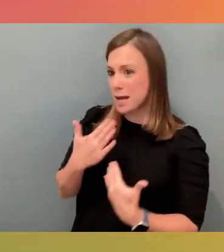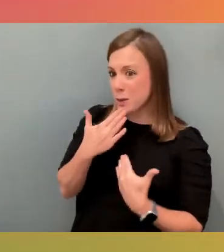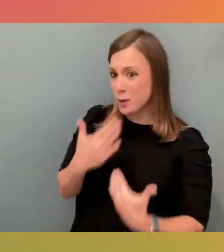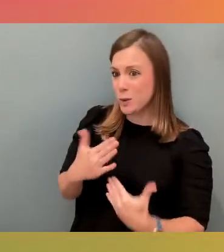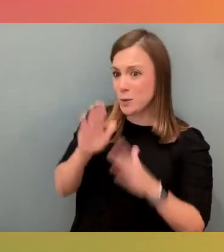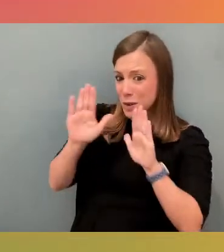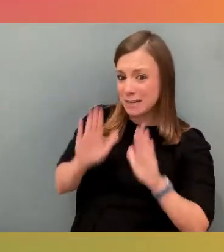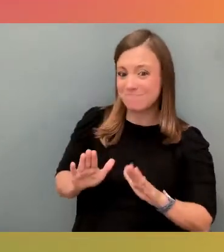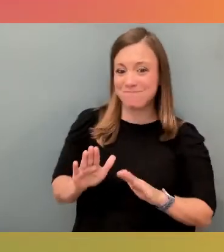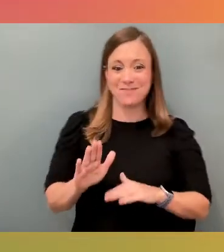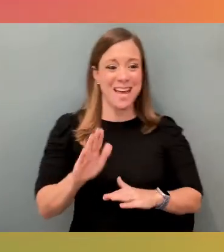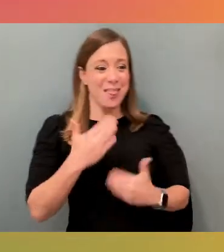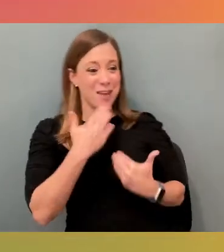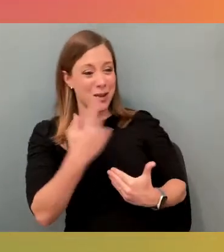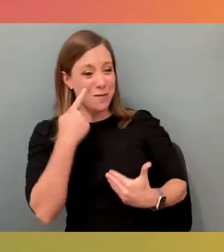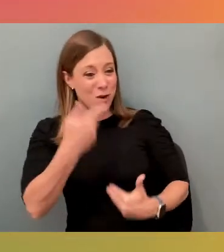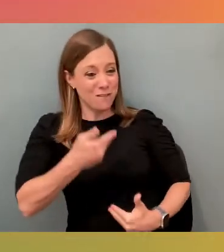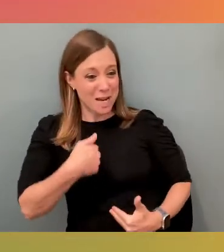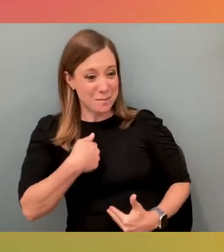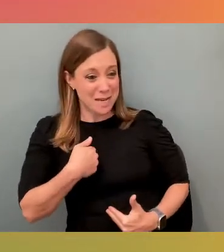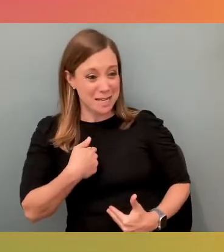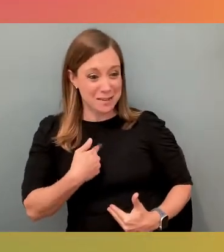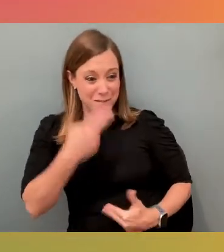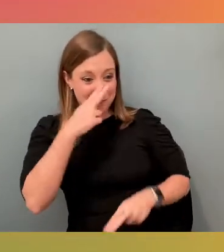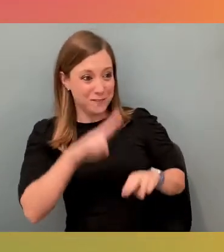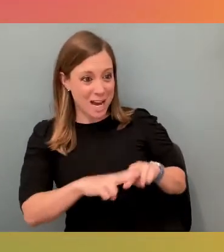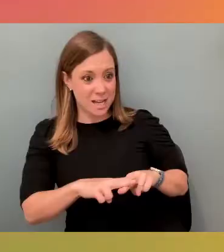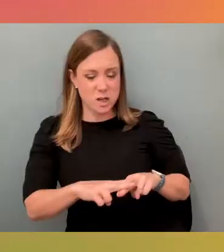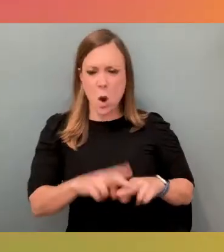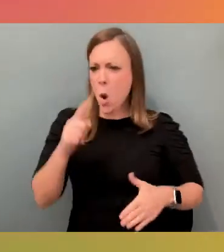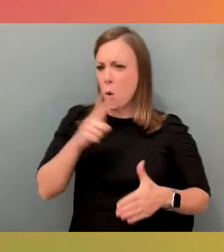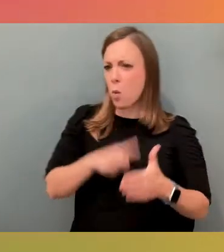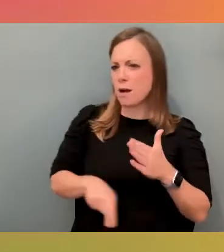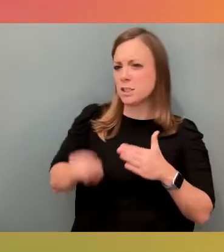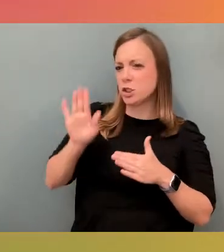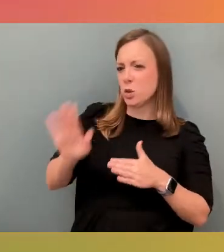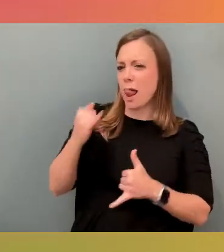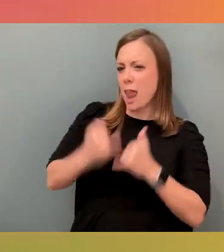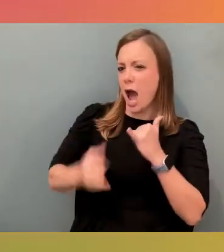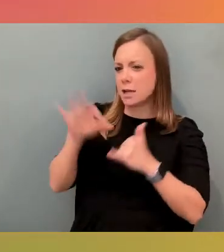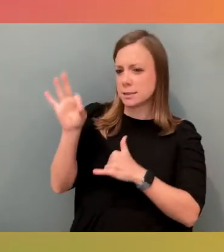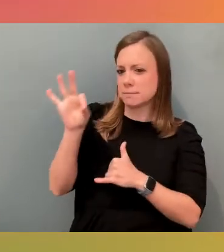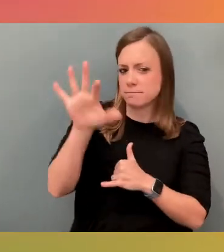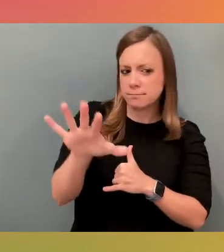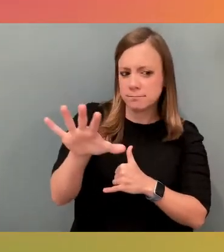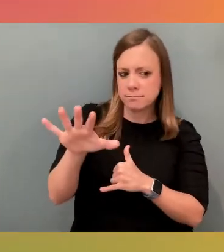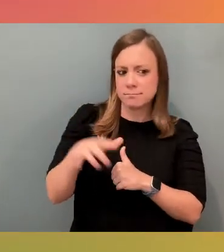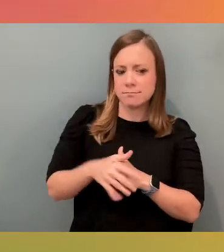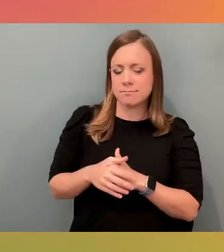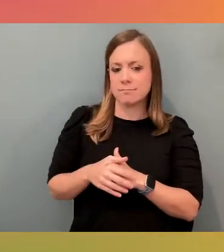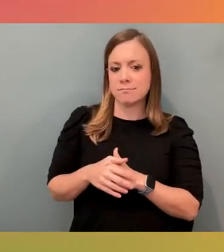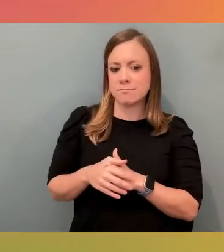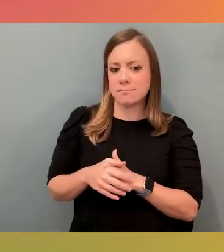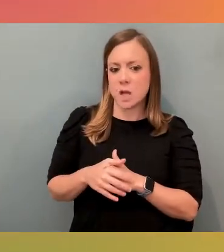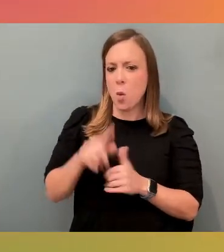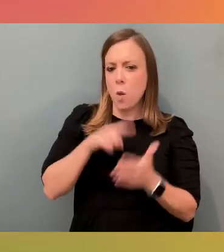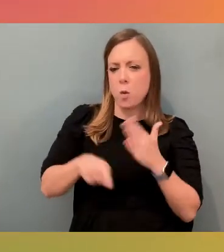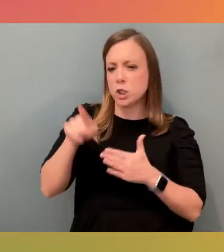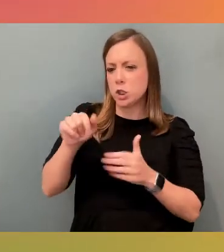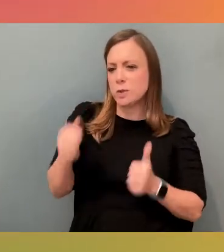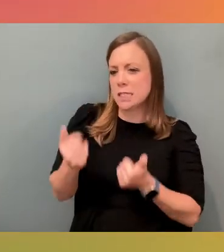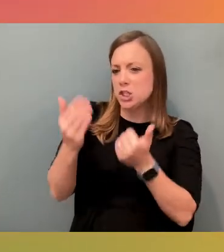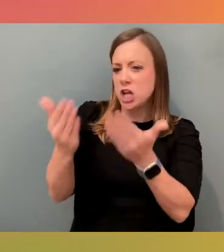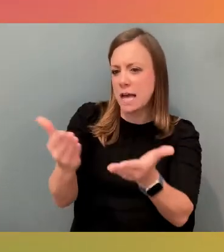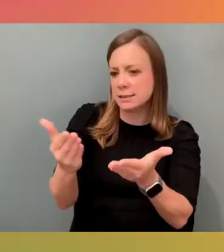you for having me. You're amazing. It was a teacher. blast. Thank you. What would you leave with the world now that we have this platform? What would you suggest to us